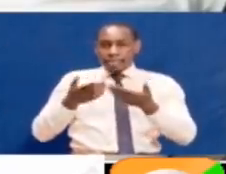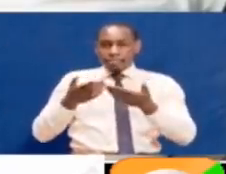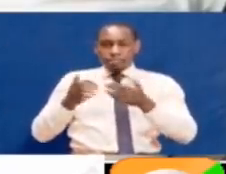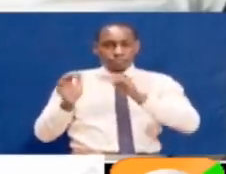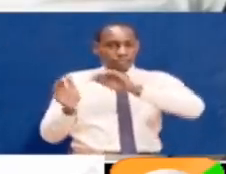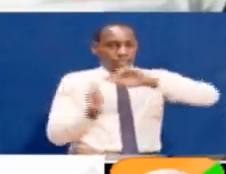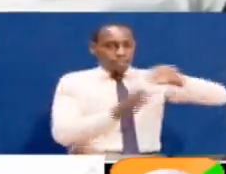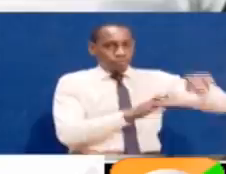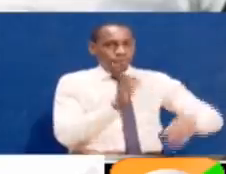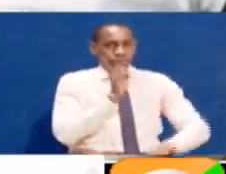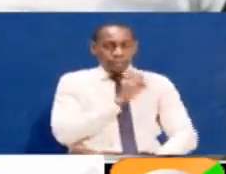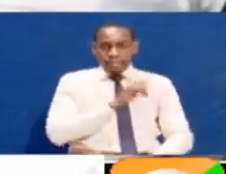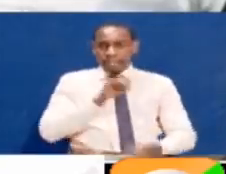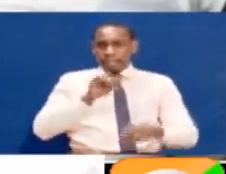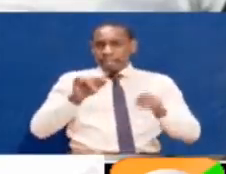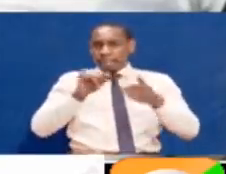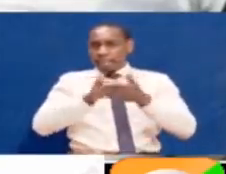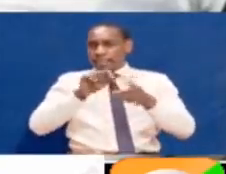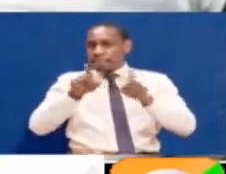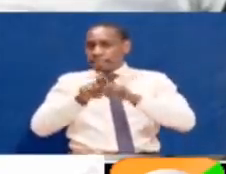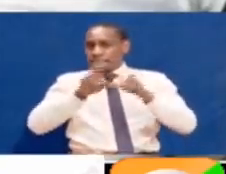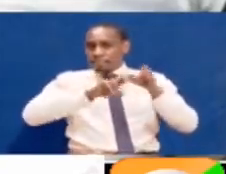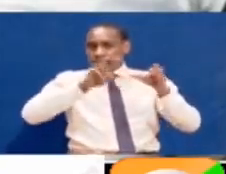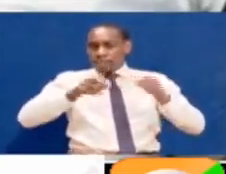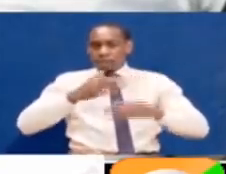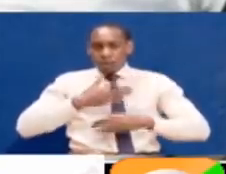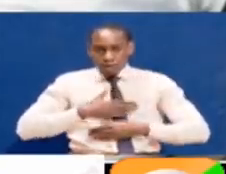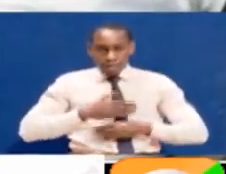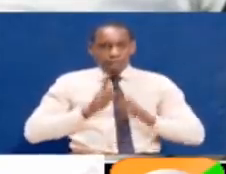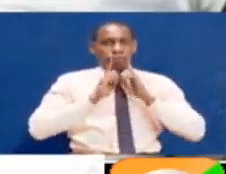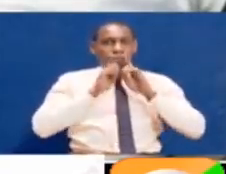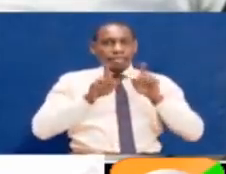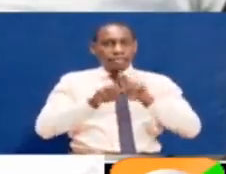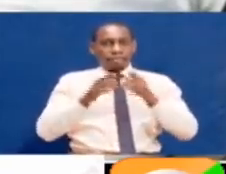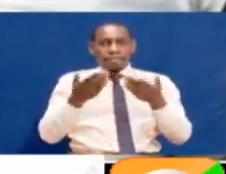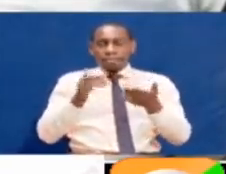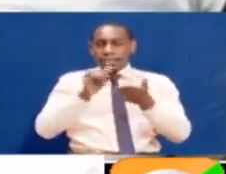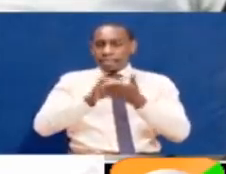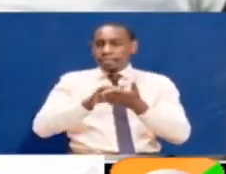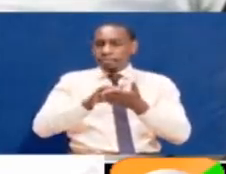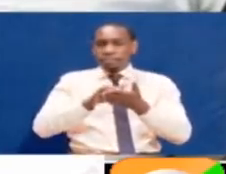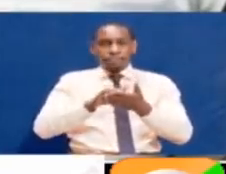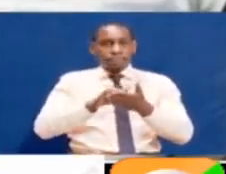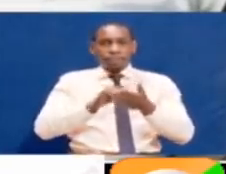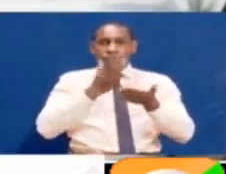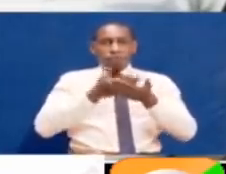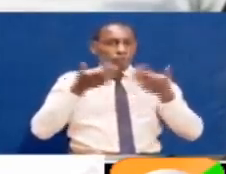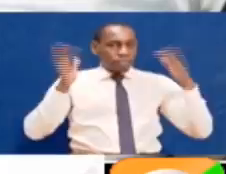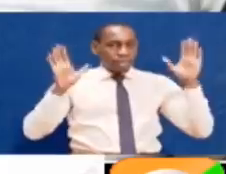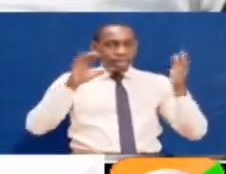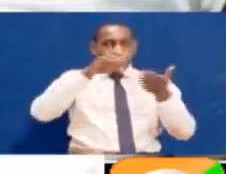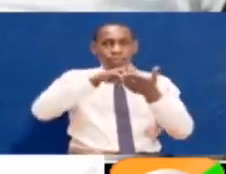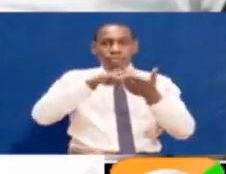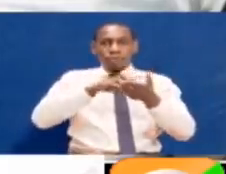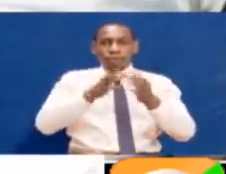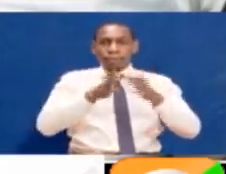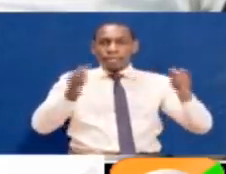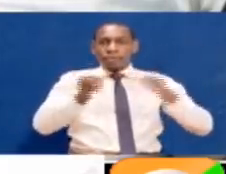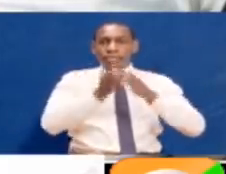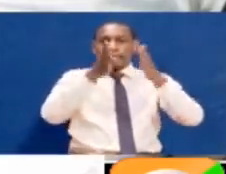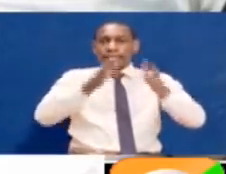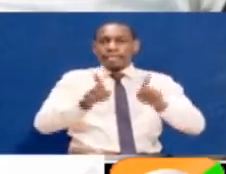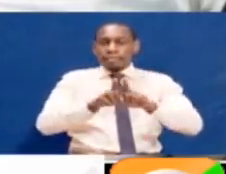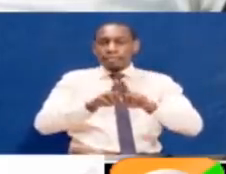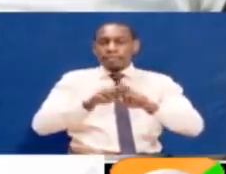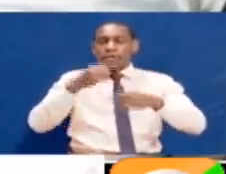out of the way. That sounded like your exit, Honorable Murkomen. That sounded like you saying, I give up the seat of the majority leader and